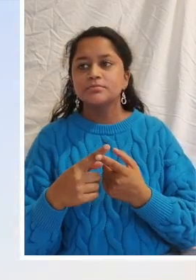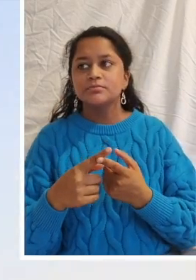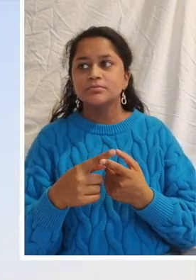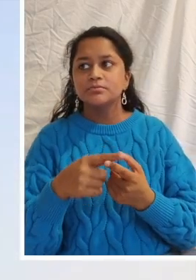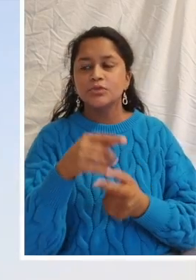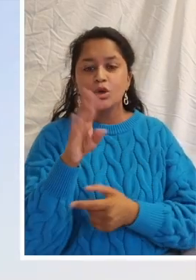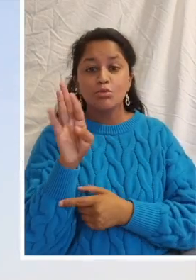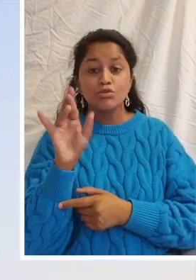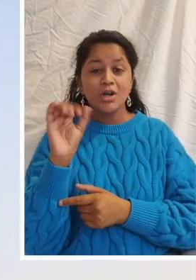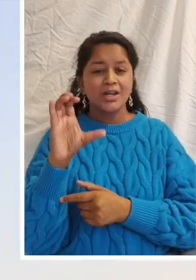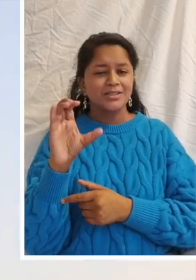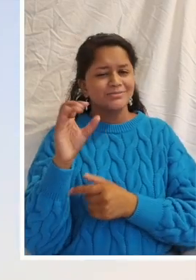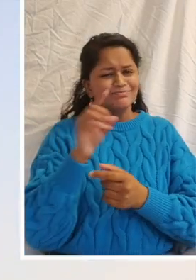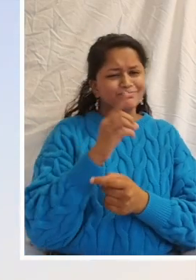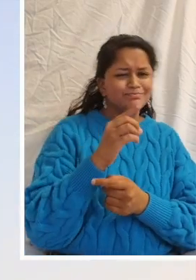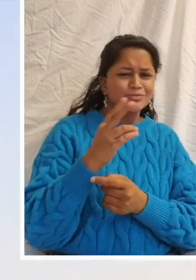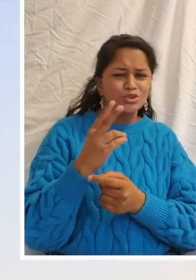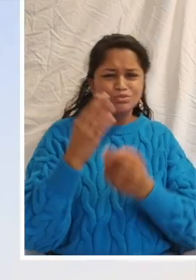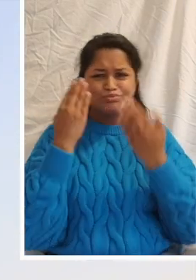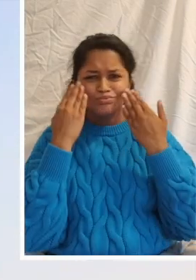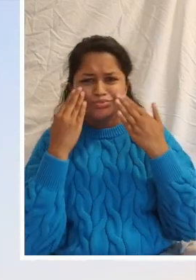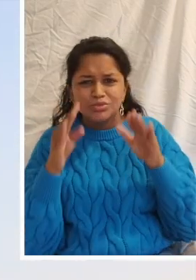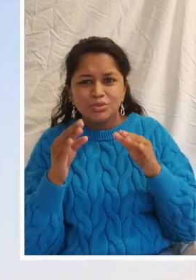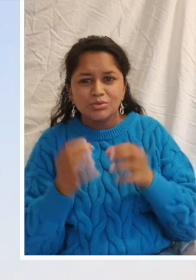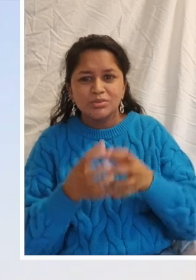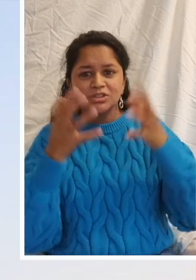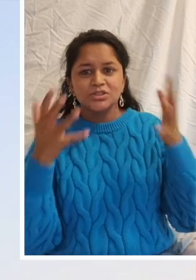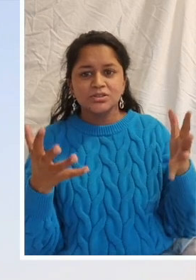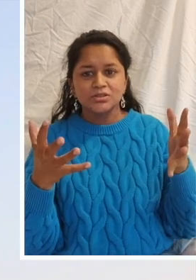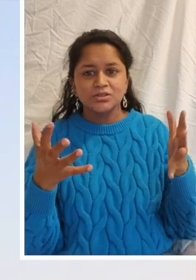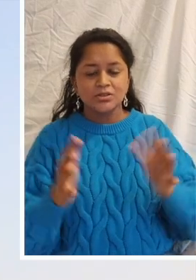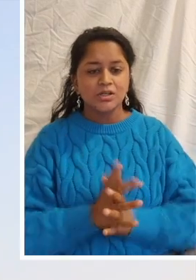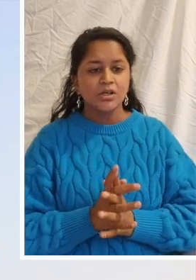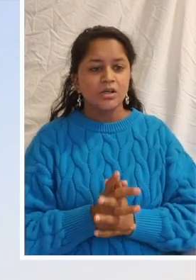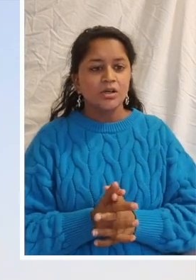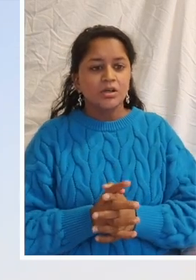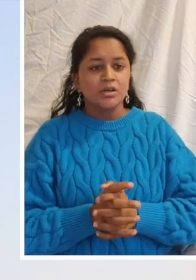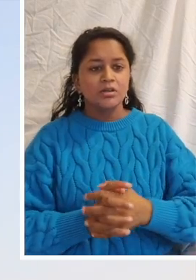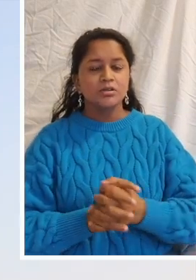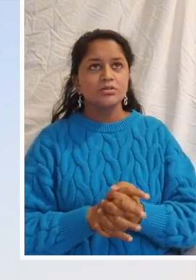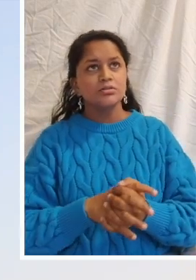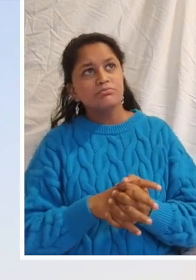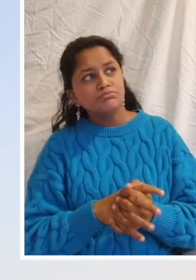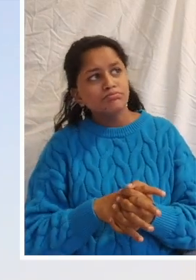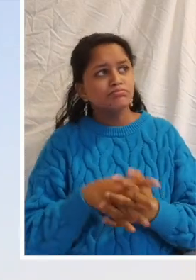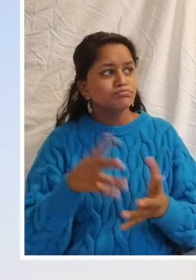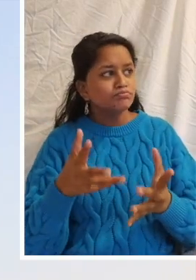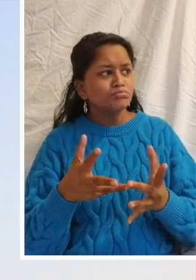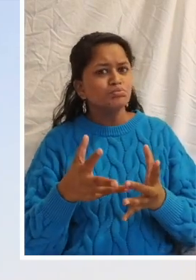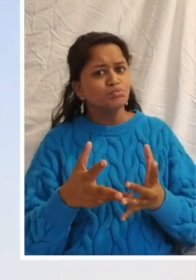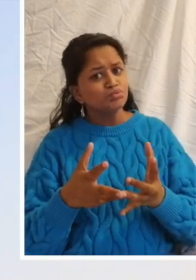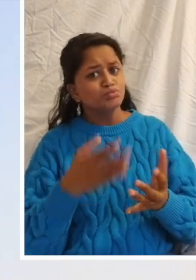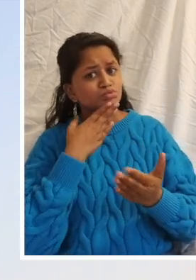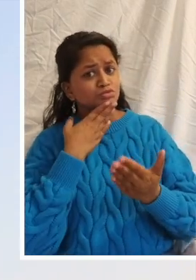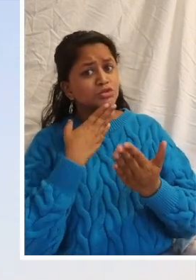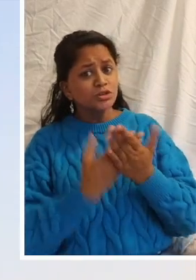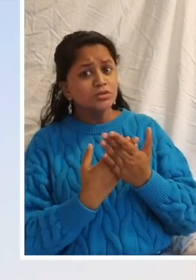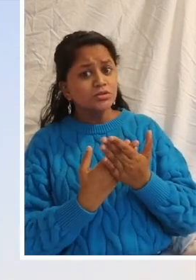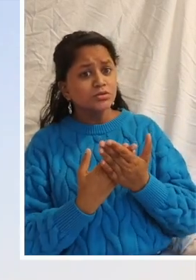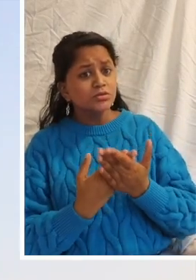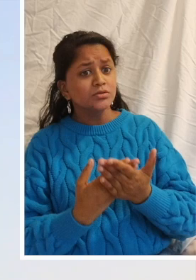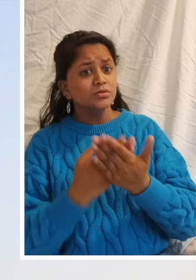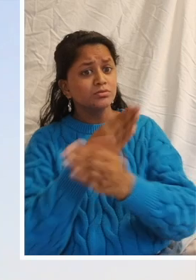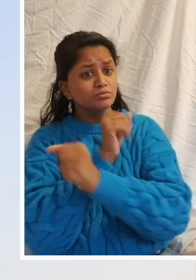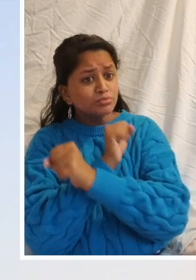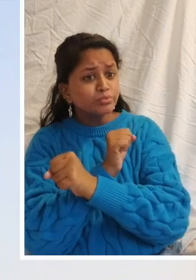1 or 2. I don't know how many exactly there are in the Brac, but there are quite a few bat houses, and they've